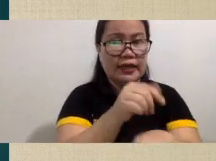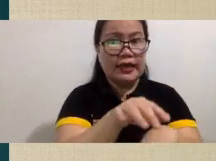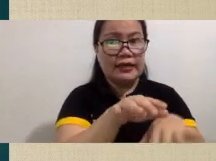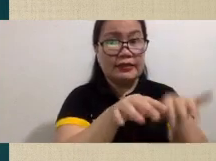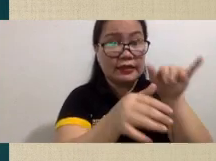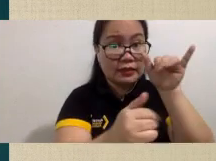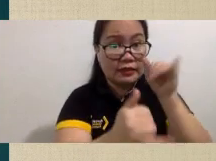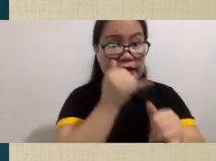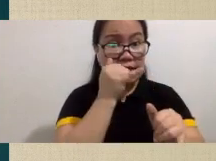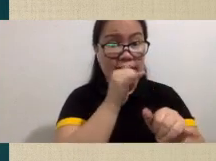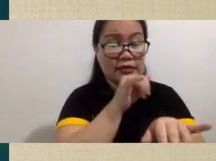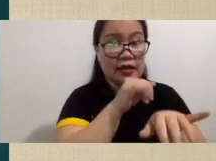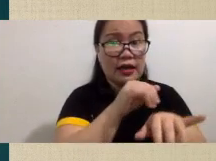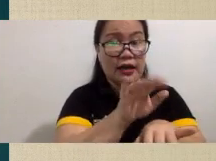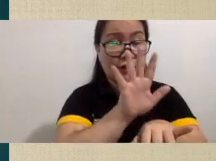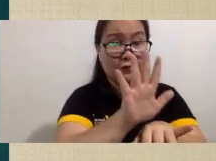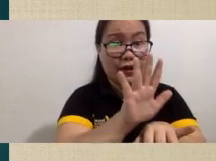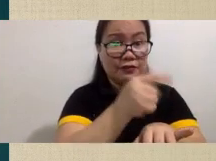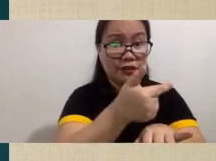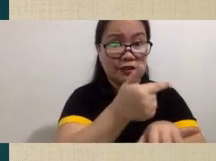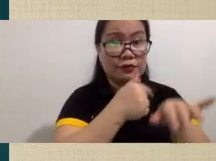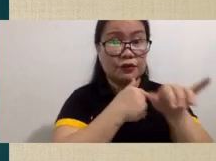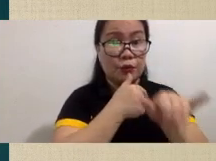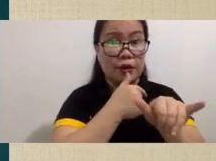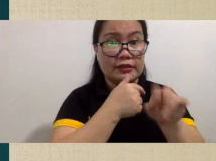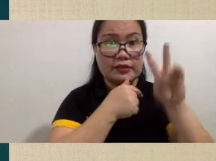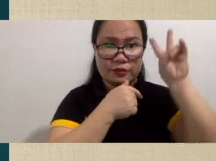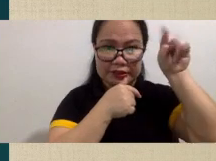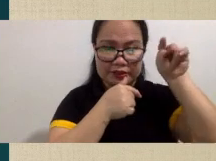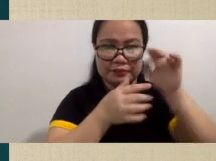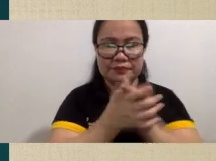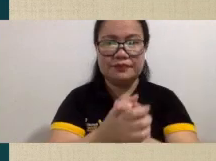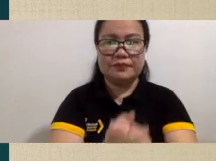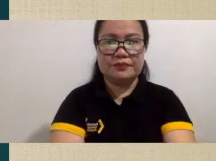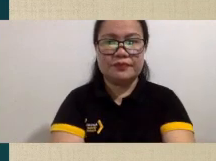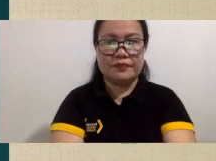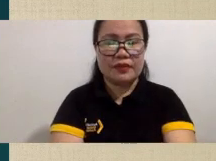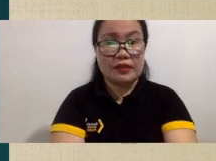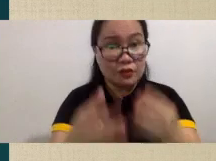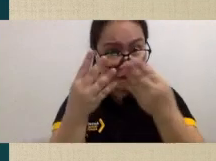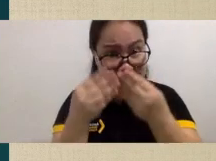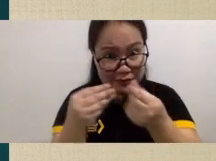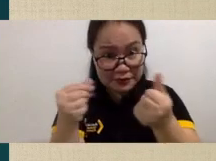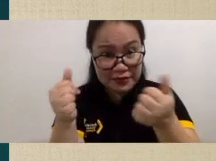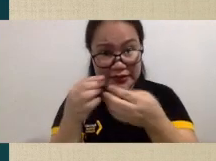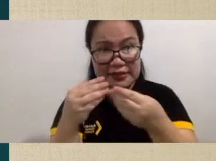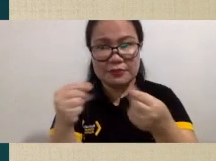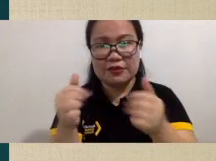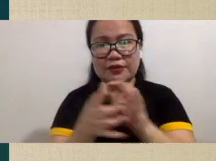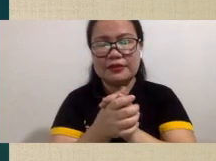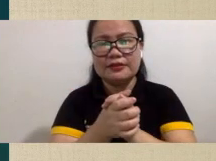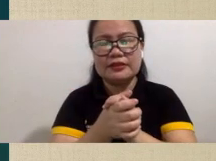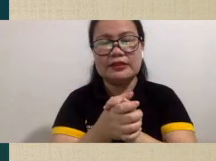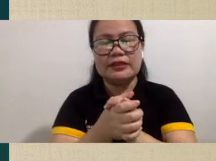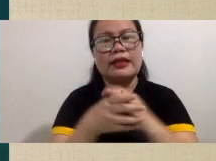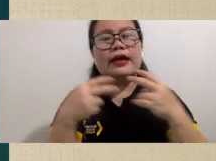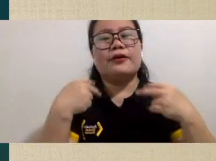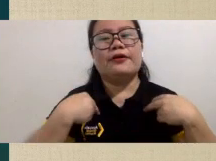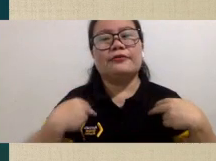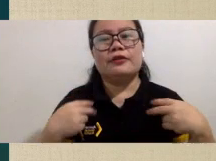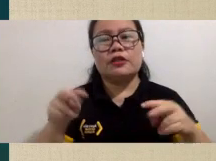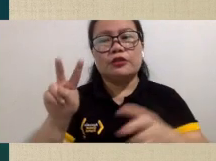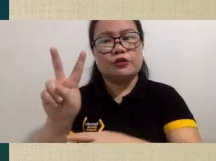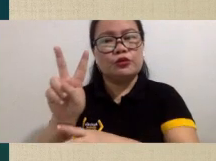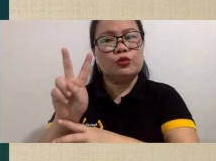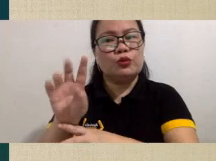have 5g. And then 5g for our y squared. So let us now simplify. So we